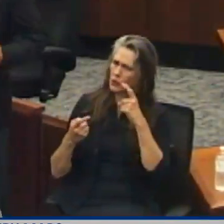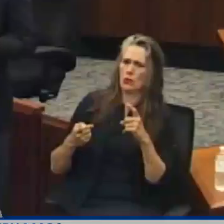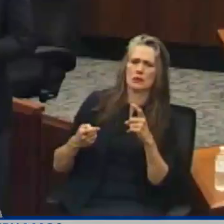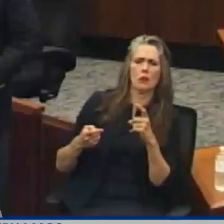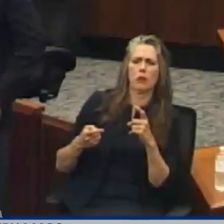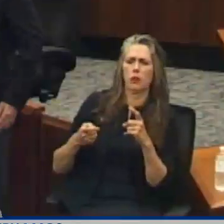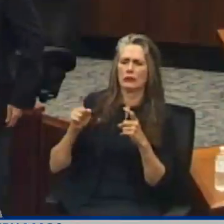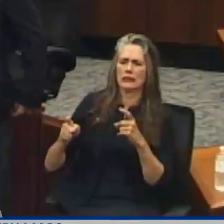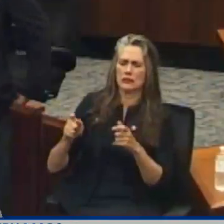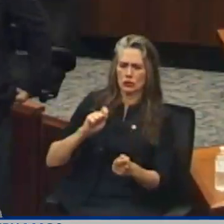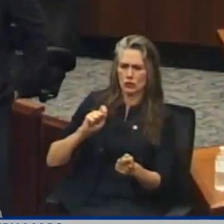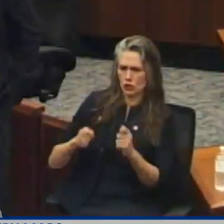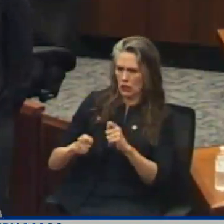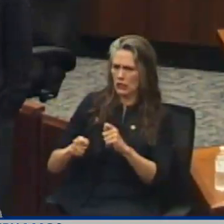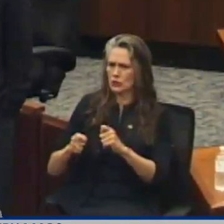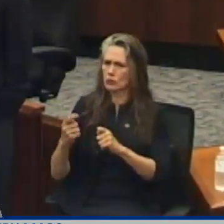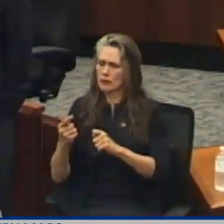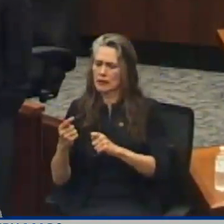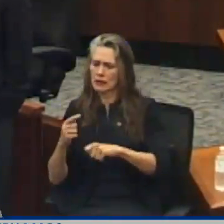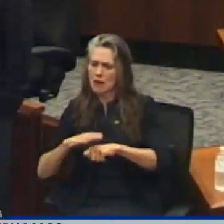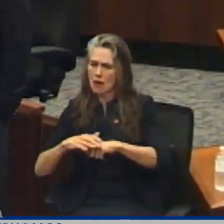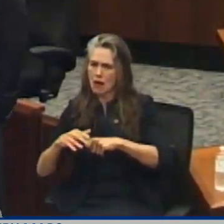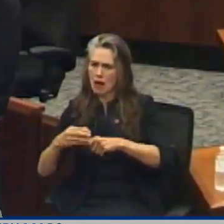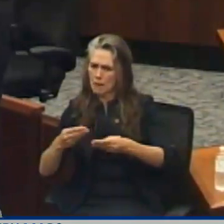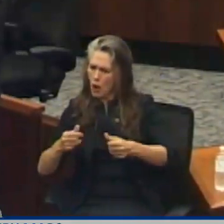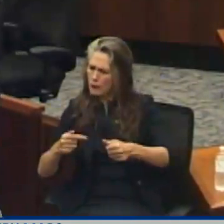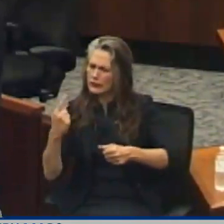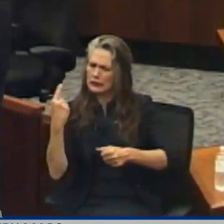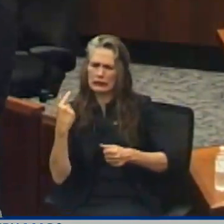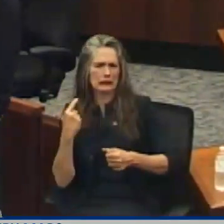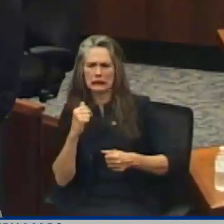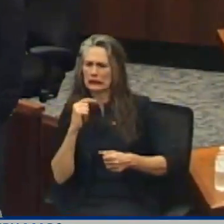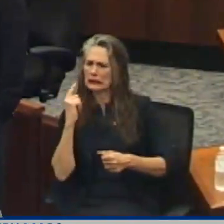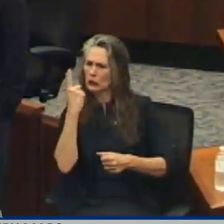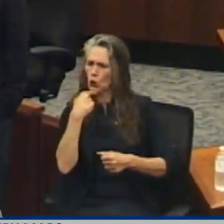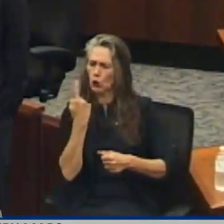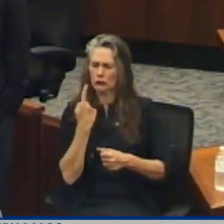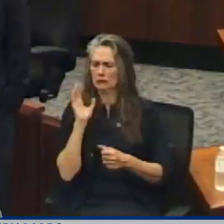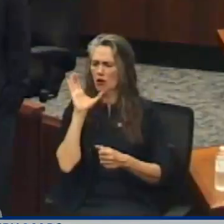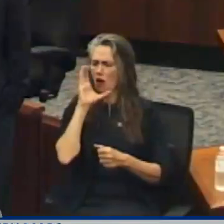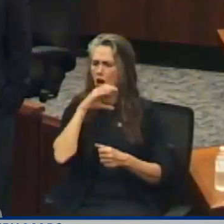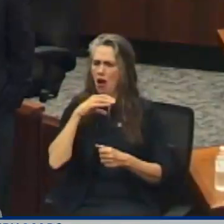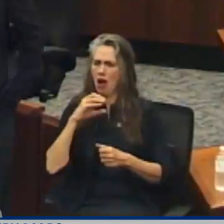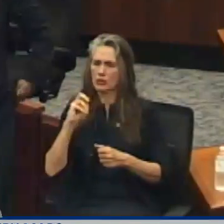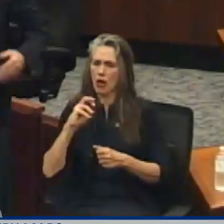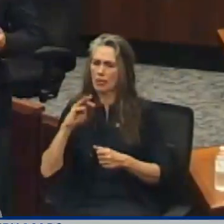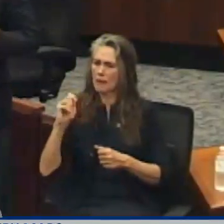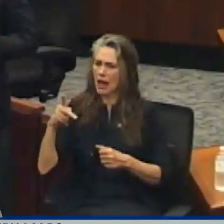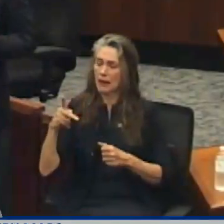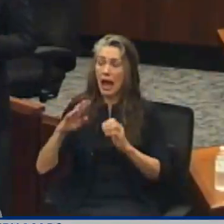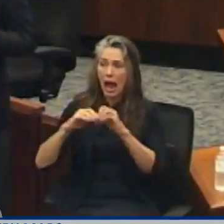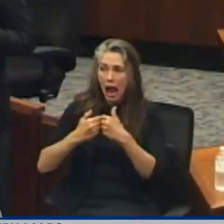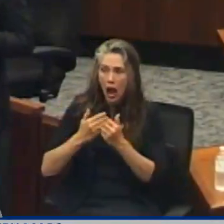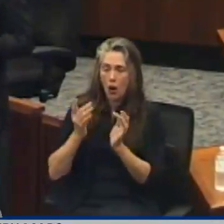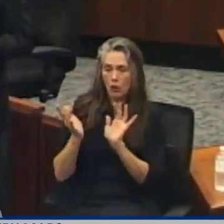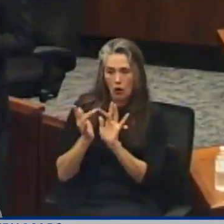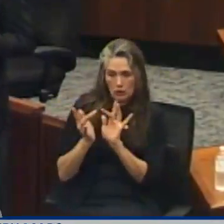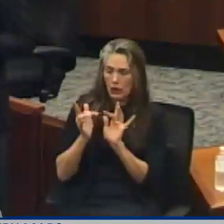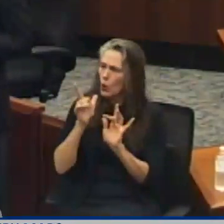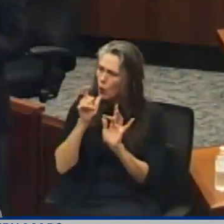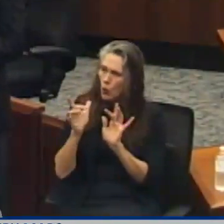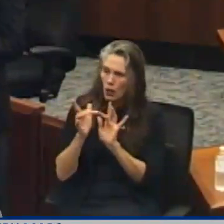This is Eric Simmons, and I had a little difficulty hearing the question. Was it in regards to the letter map change process? So